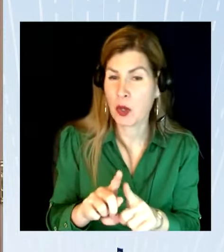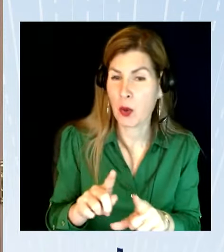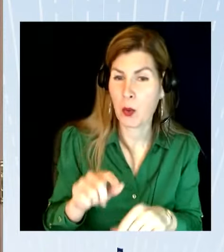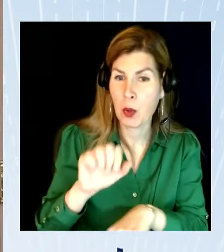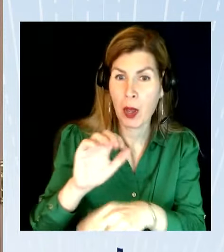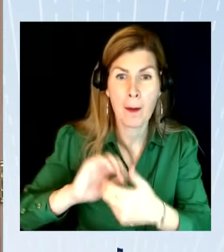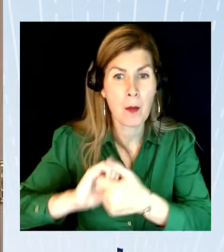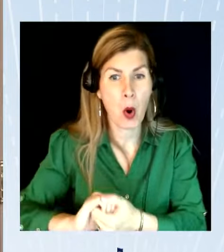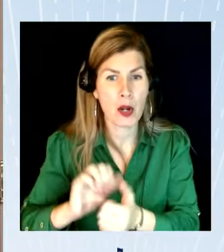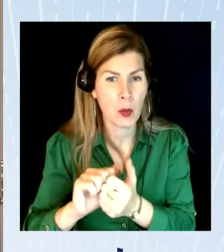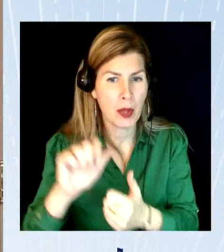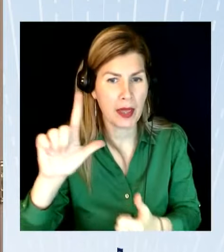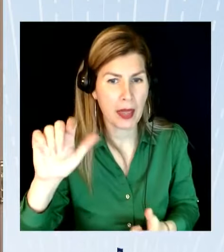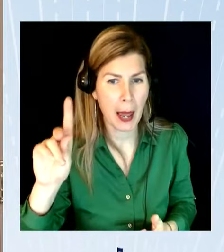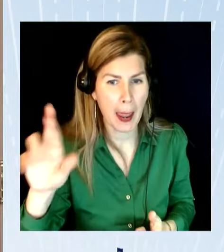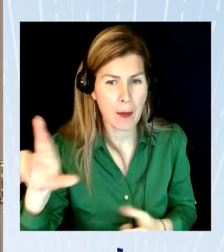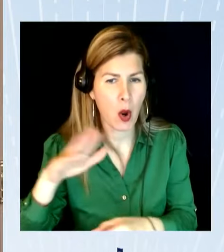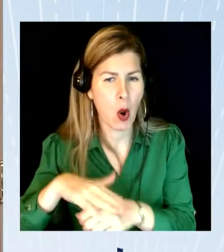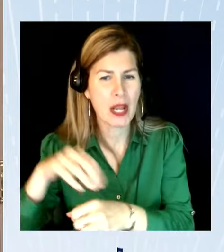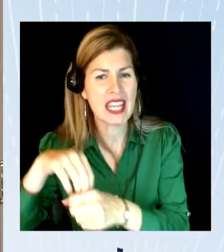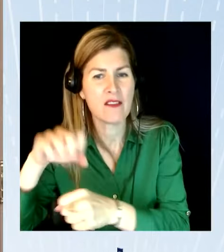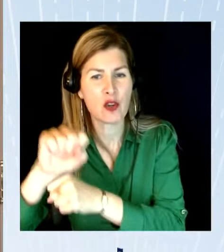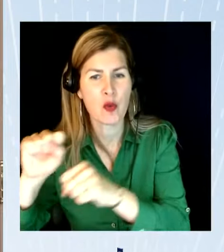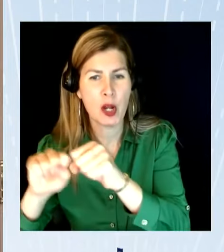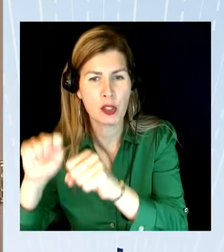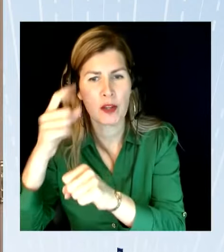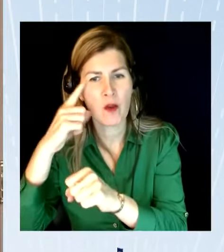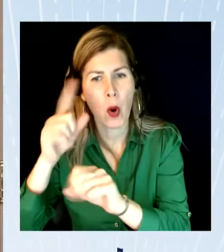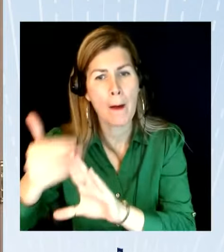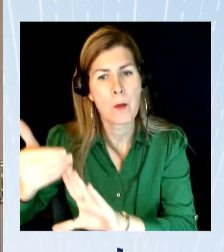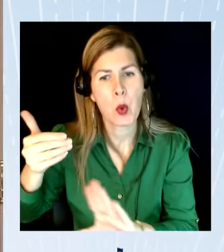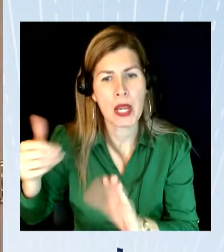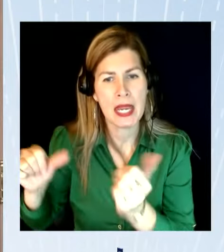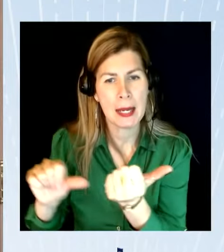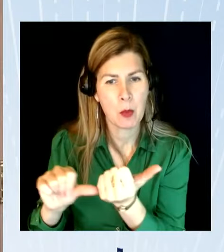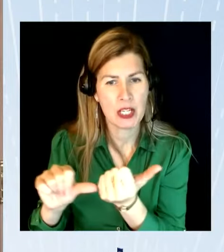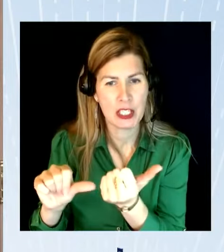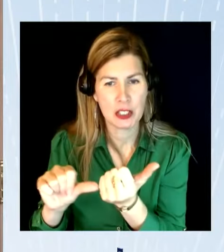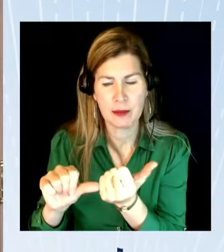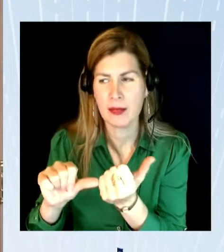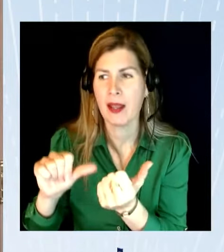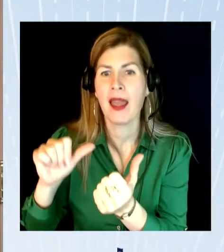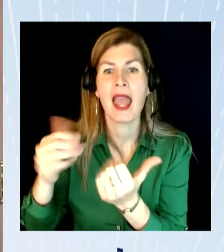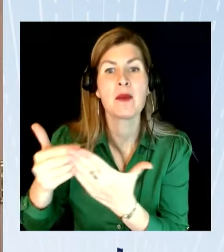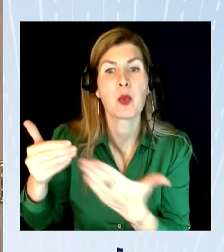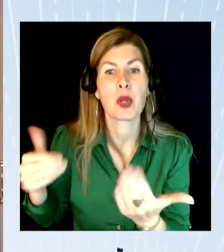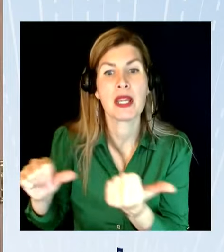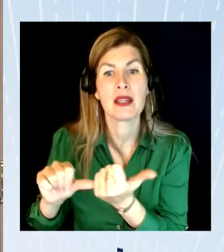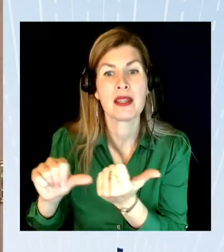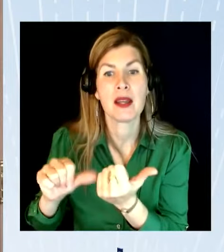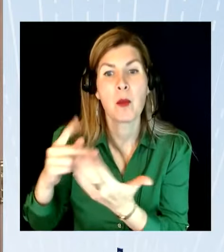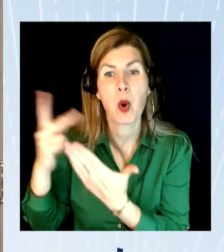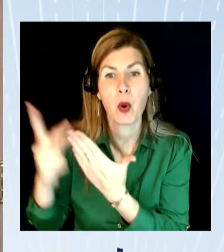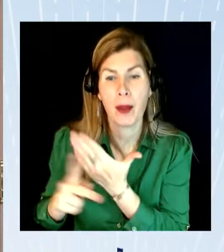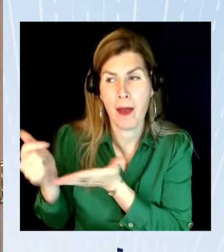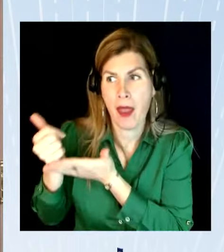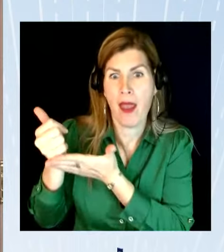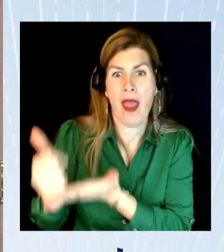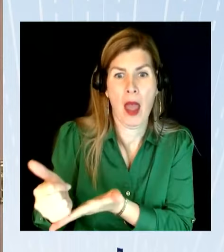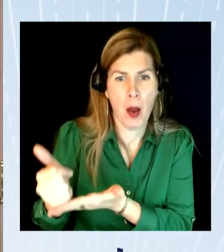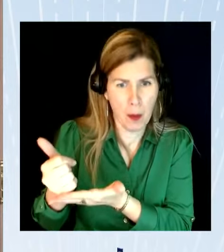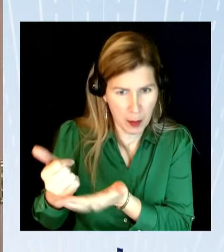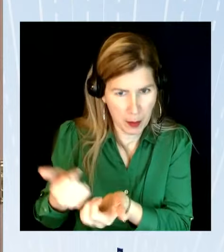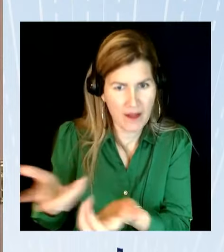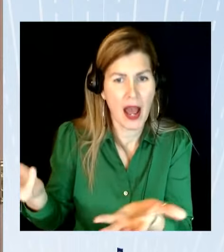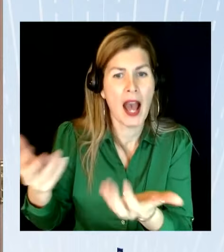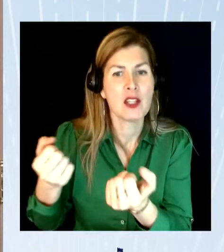infrastructure projects to support pre-apprenticeship and apprenticeship programs that deploy these kinds of supportive services as